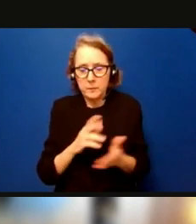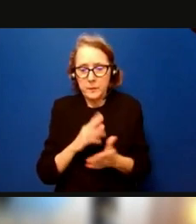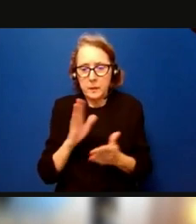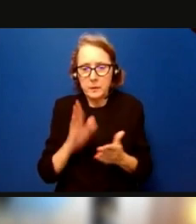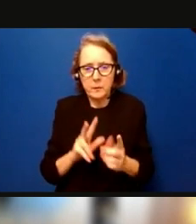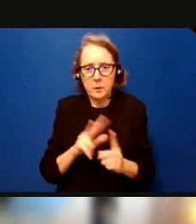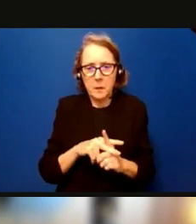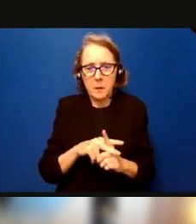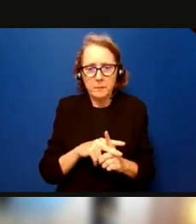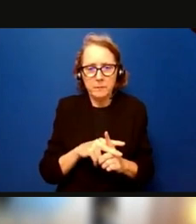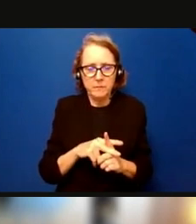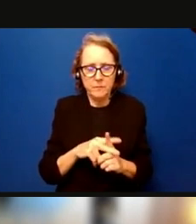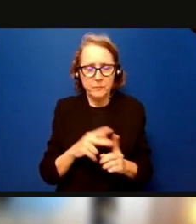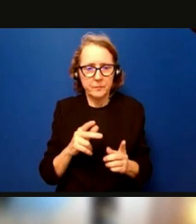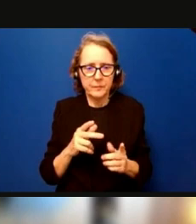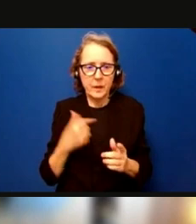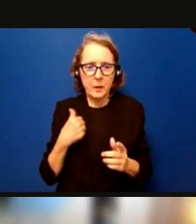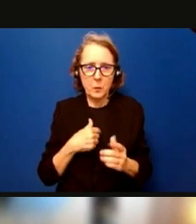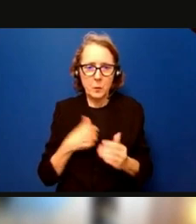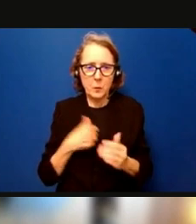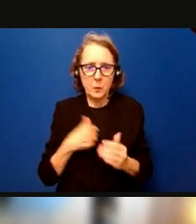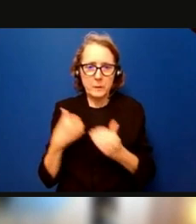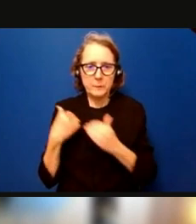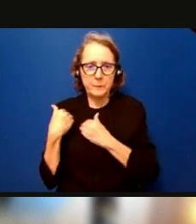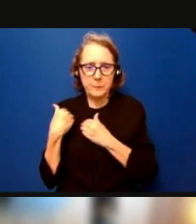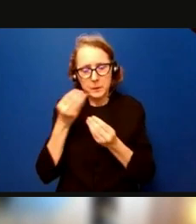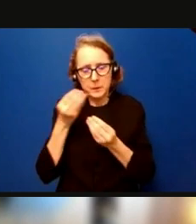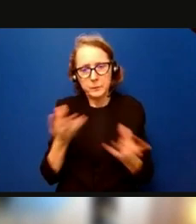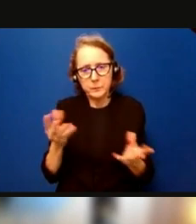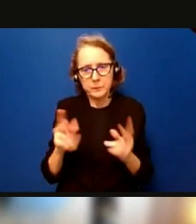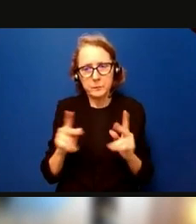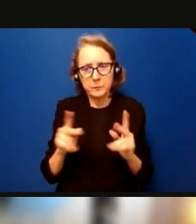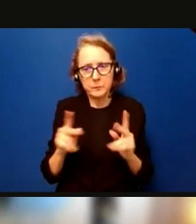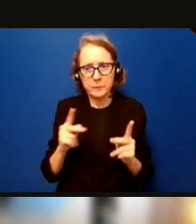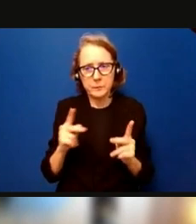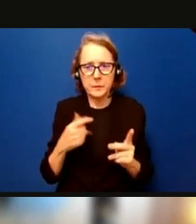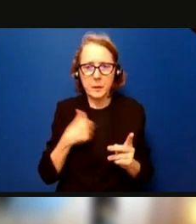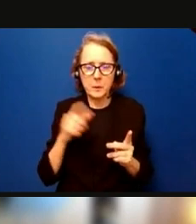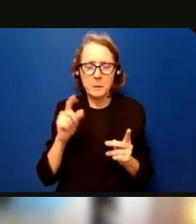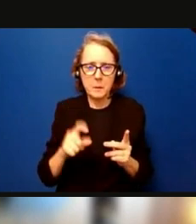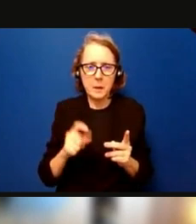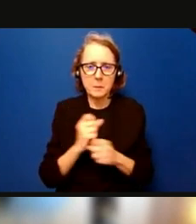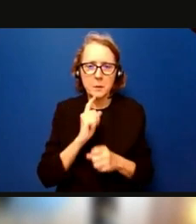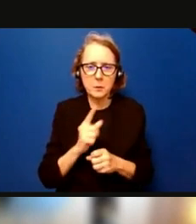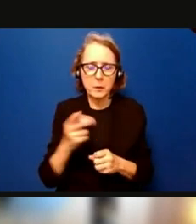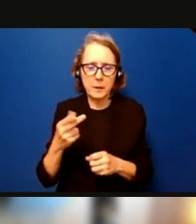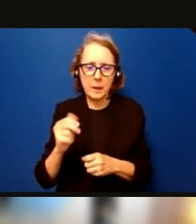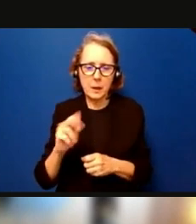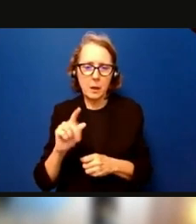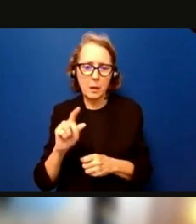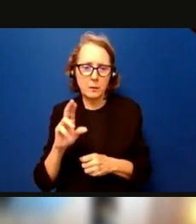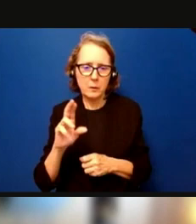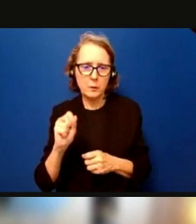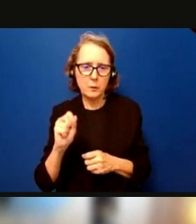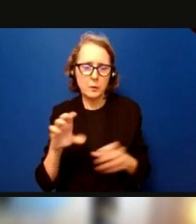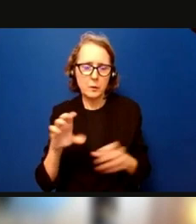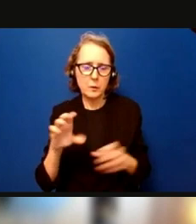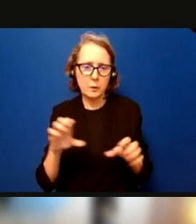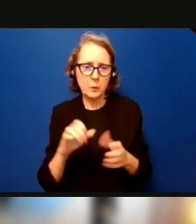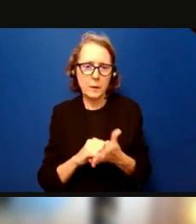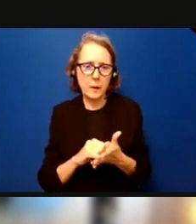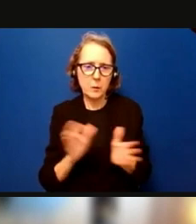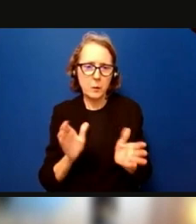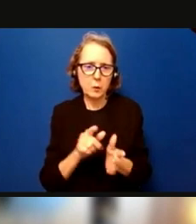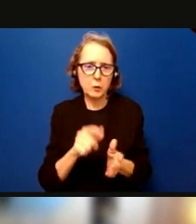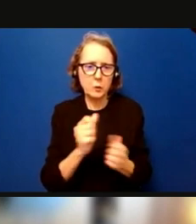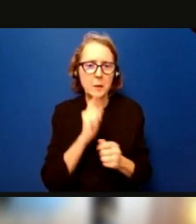it. So I think it's incumbent upon us to get that information out, and it's incumbent upon us to make sure the haulers are doing that. So I would encourage you to make sure